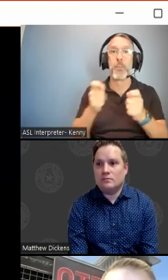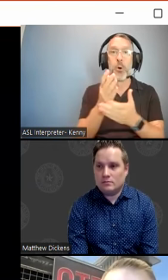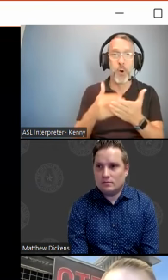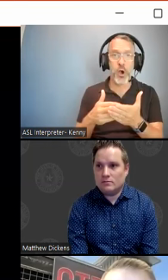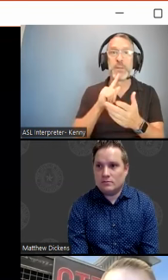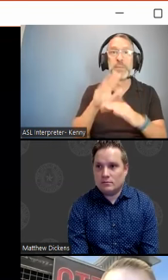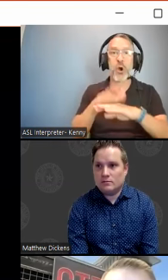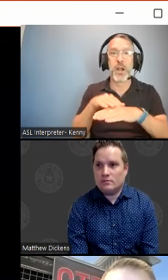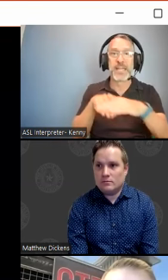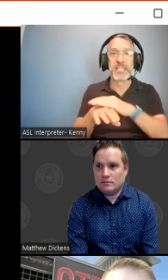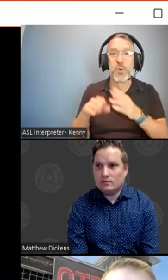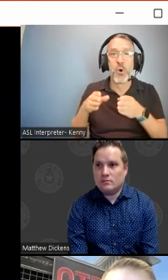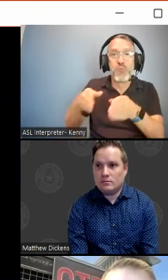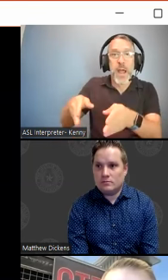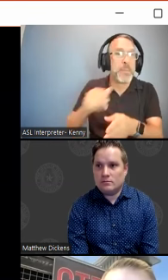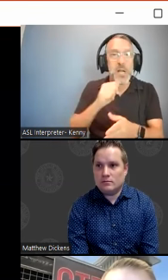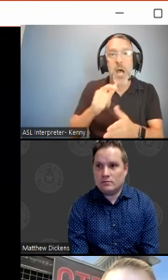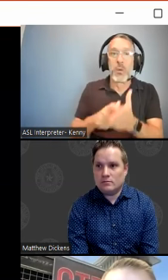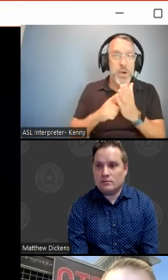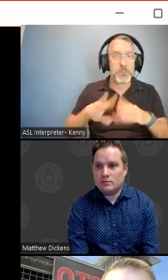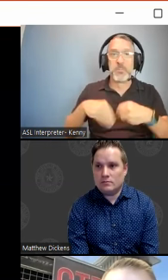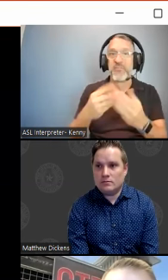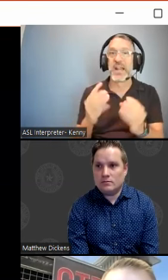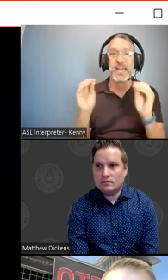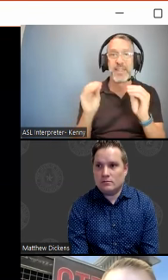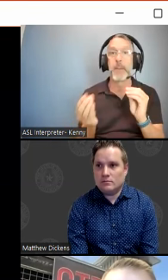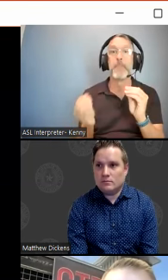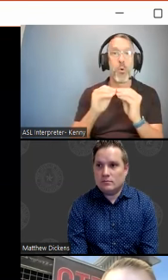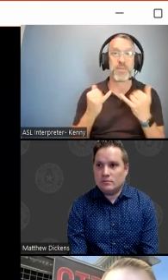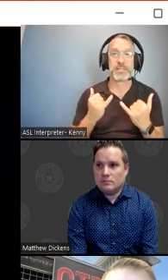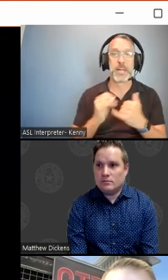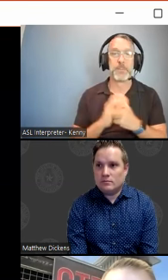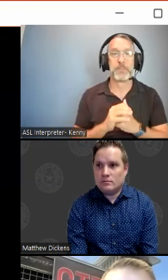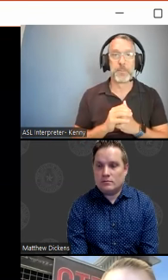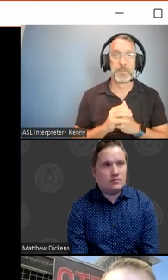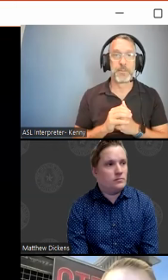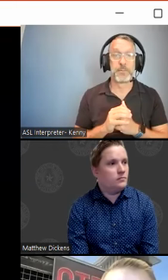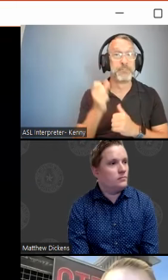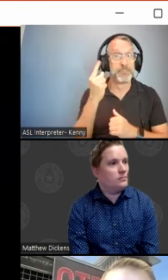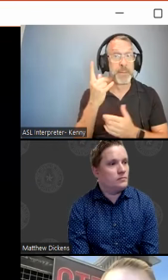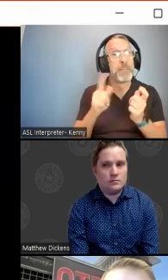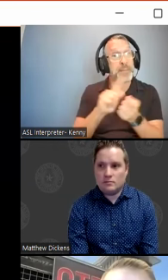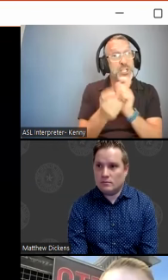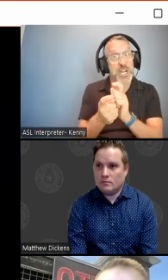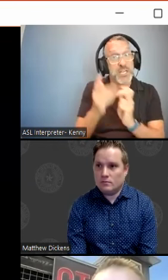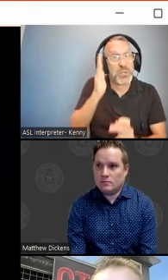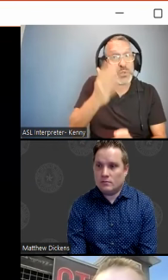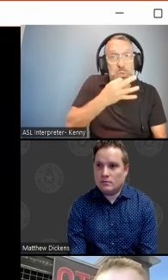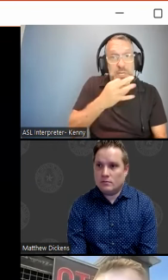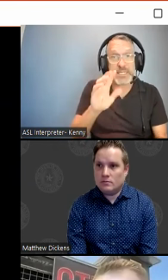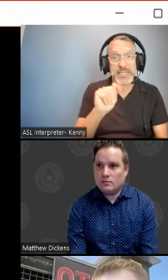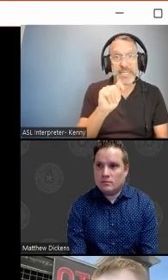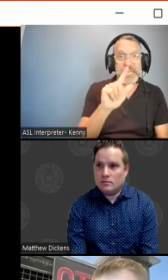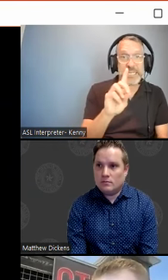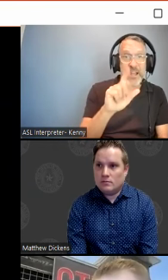an accessible route, but are not required to be provided anything further at this time. However, that may change soon as TDLR and the feds